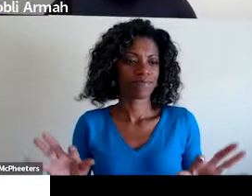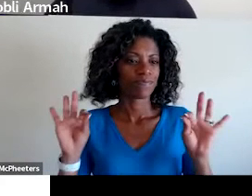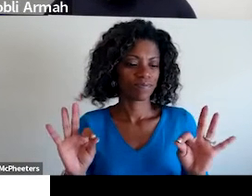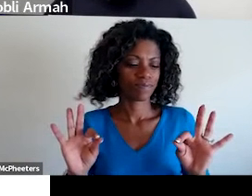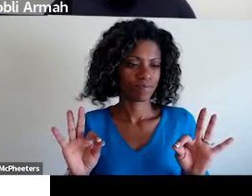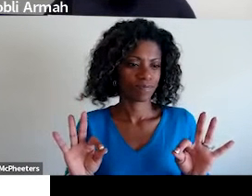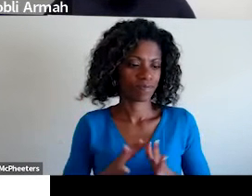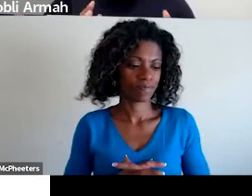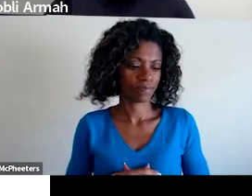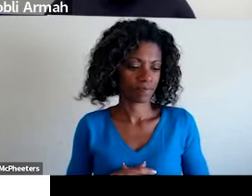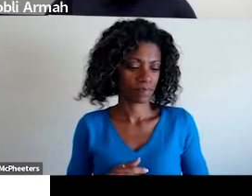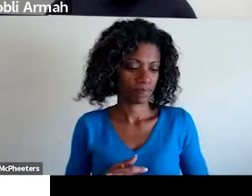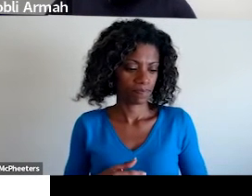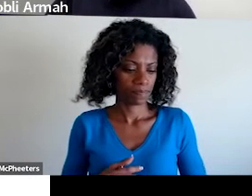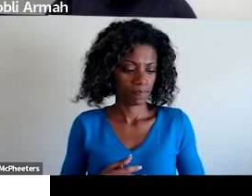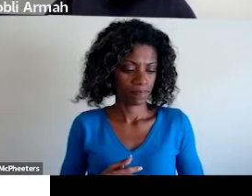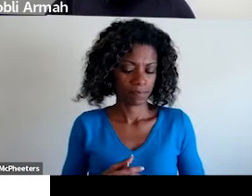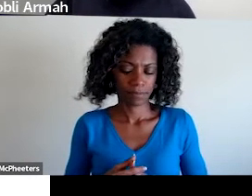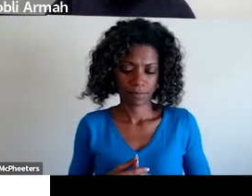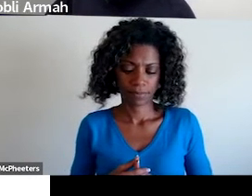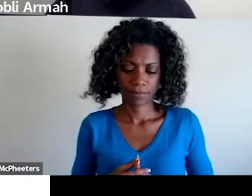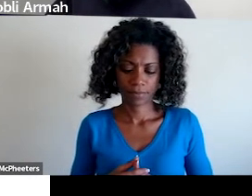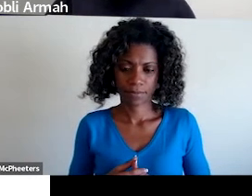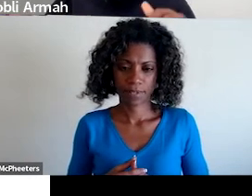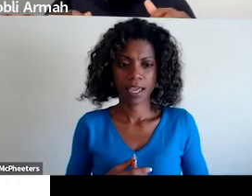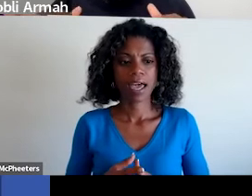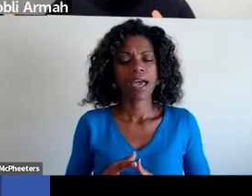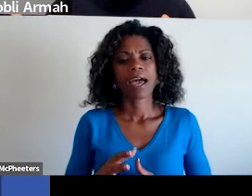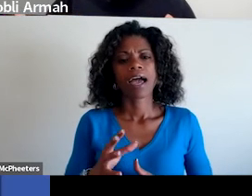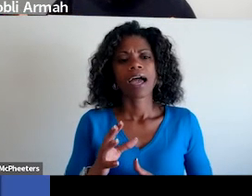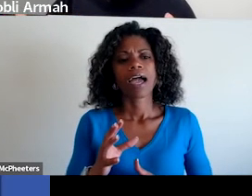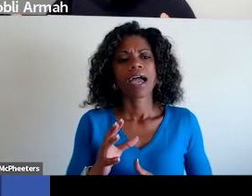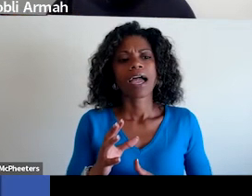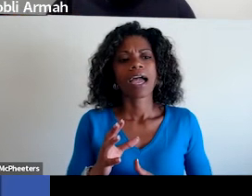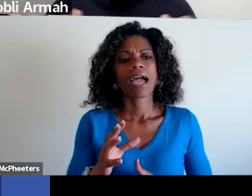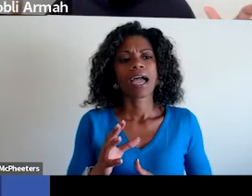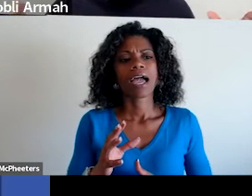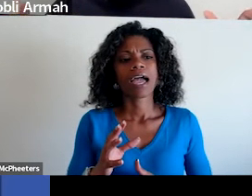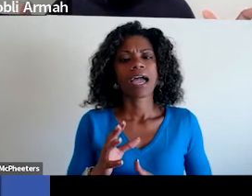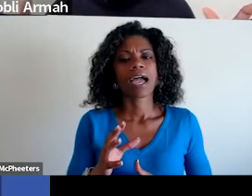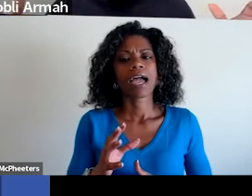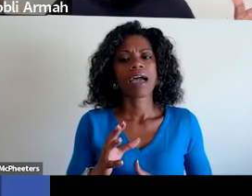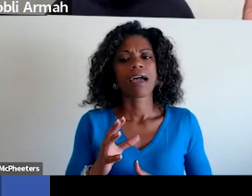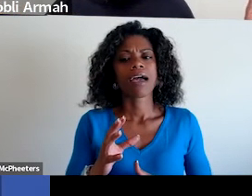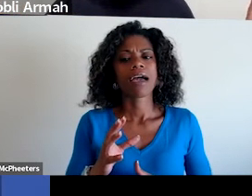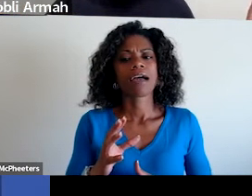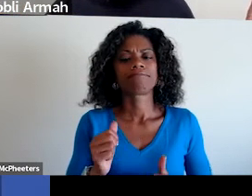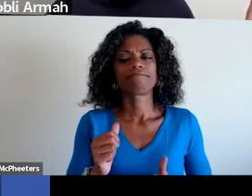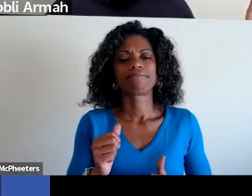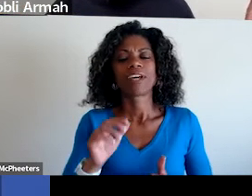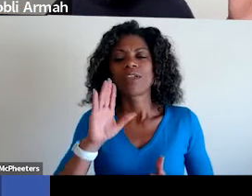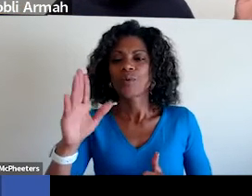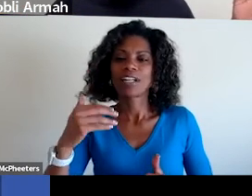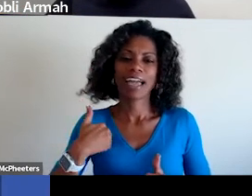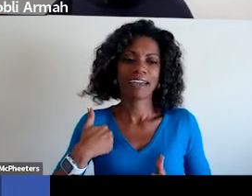And so we're going to put a question up as we go to the next slide. And there's going to be an undertone in the entire chat